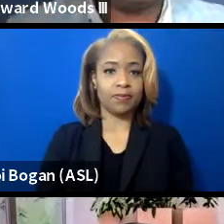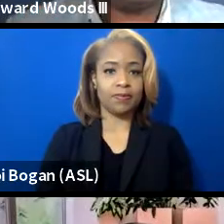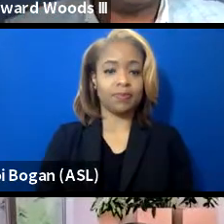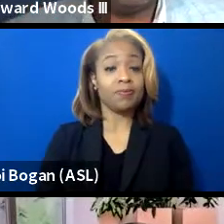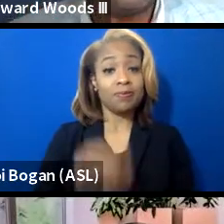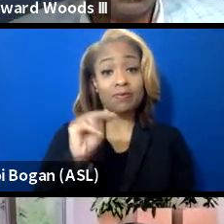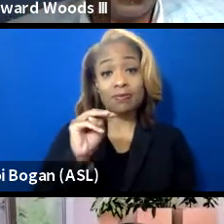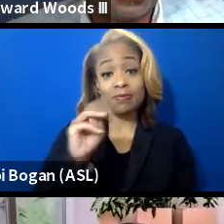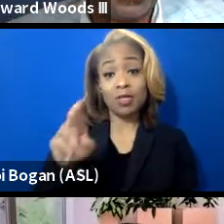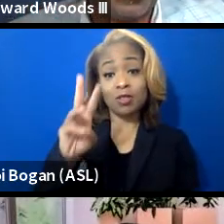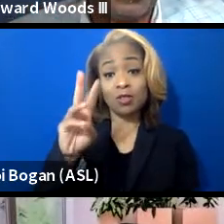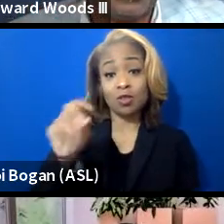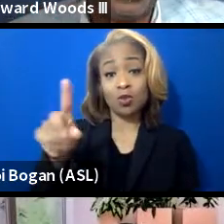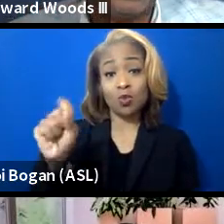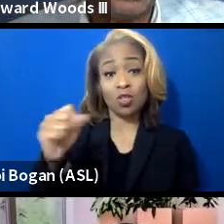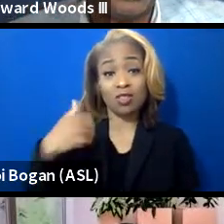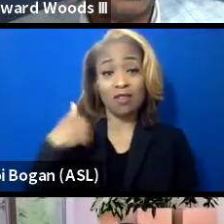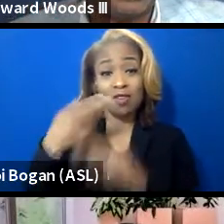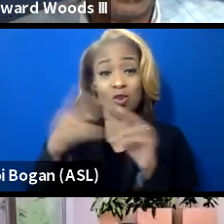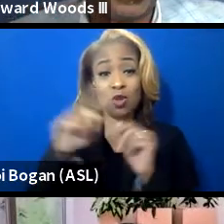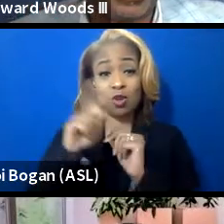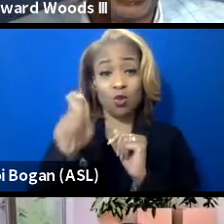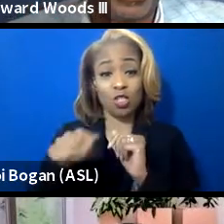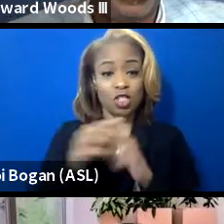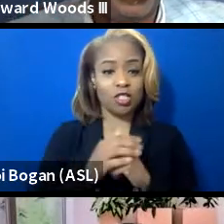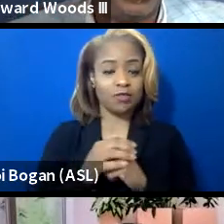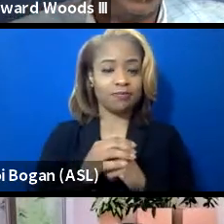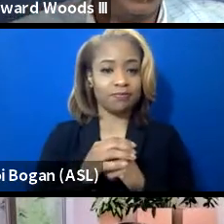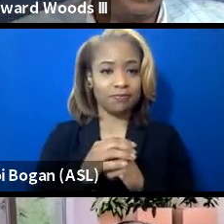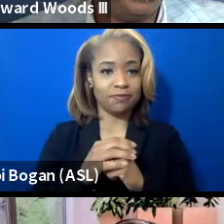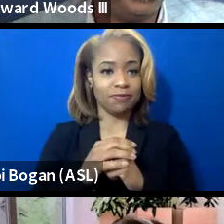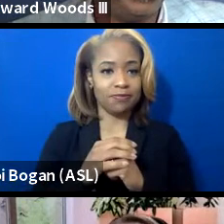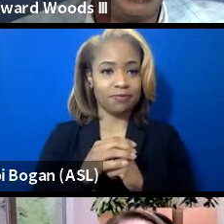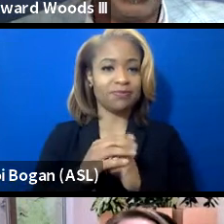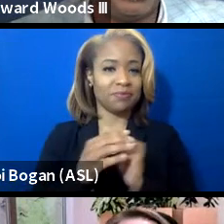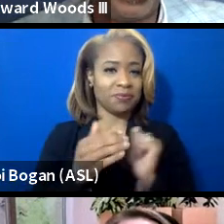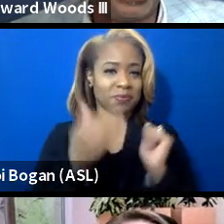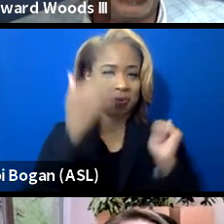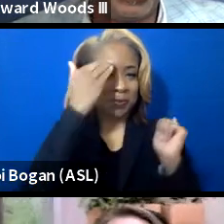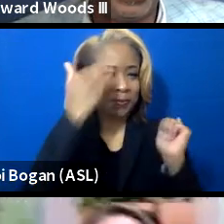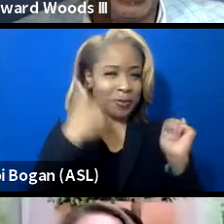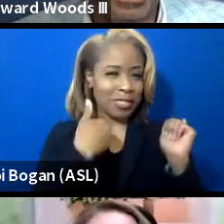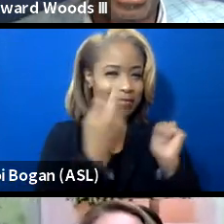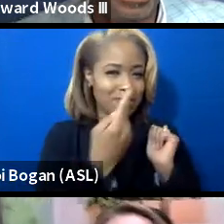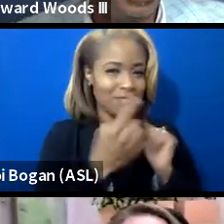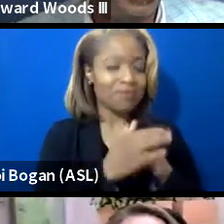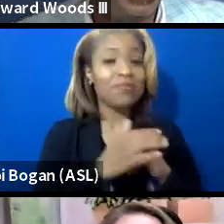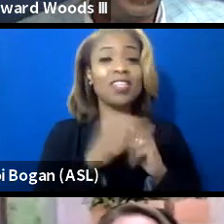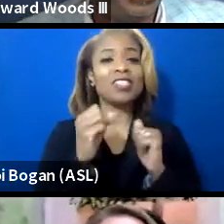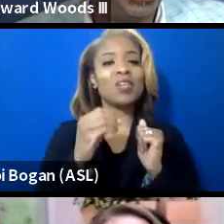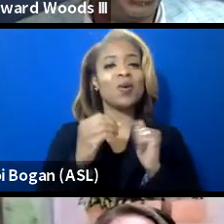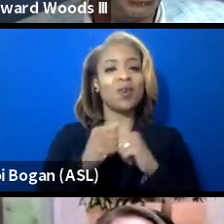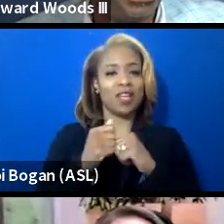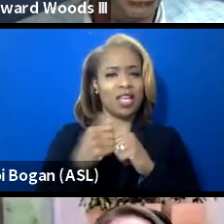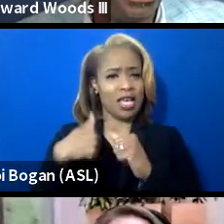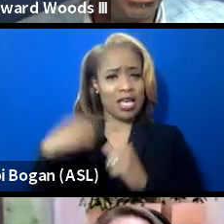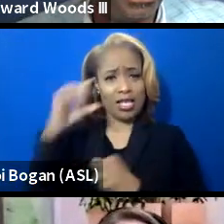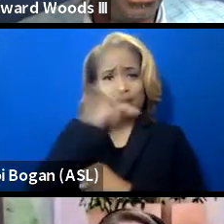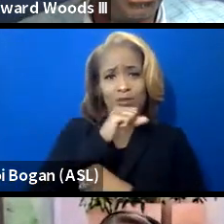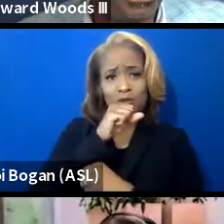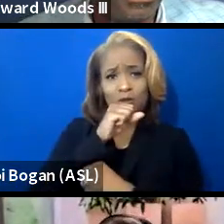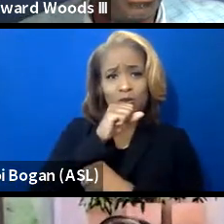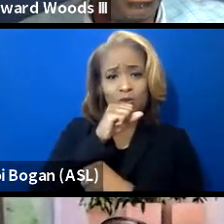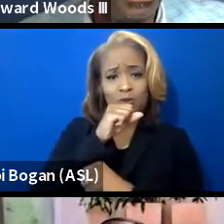Mr. Woods, I have a quick question. Yes, sir. You know I'm up to something. So my question is this. I'm assuming